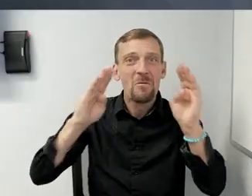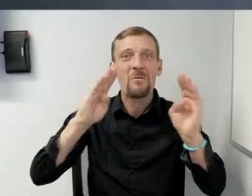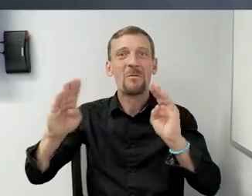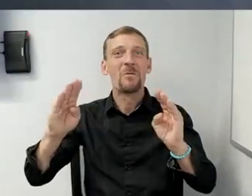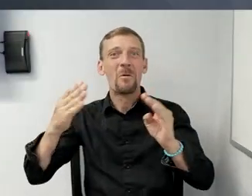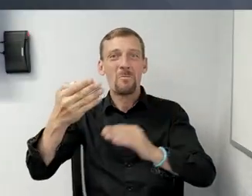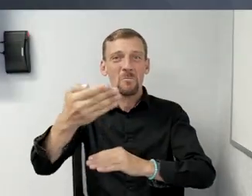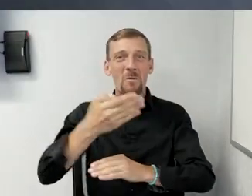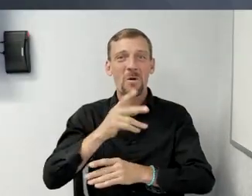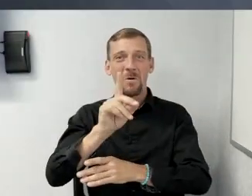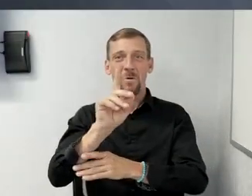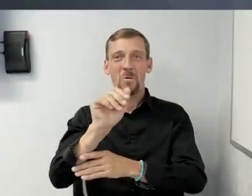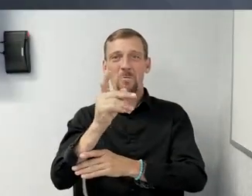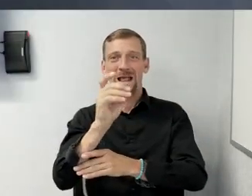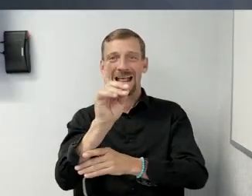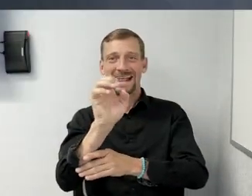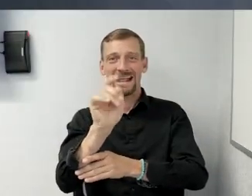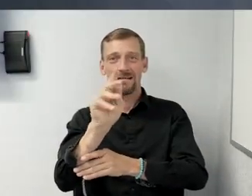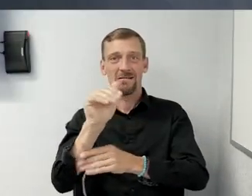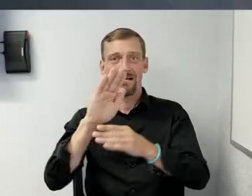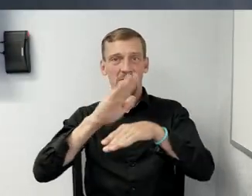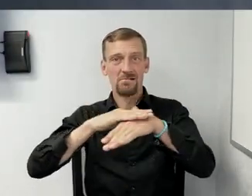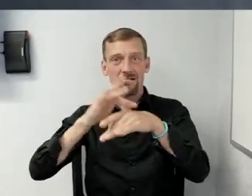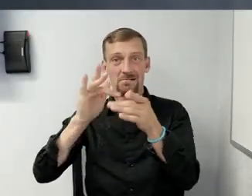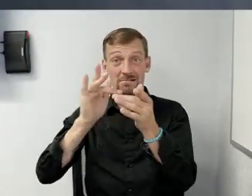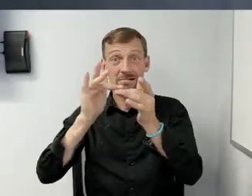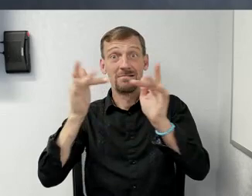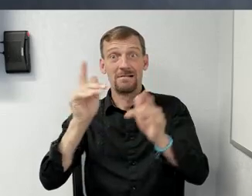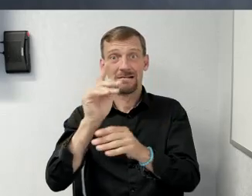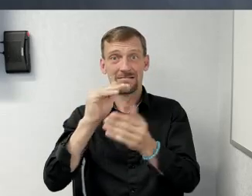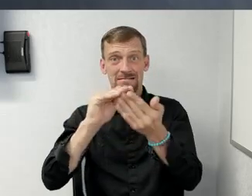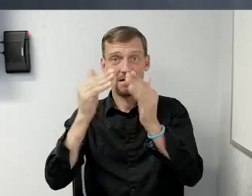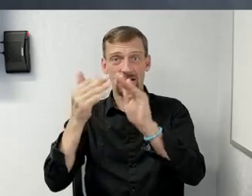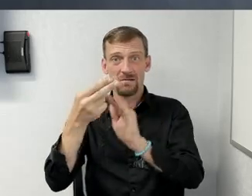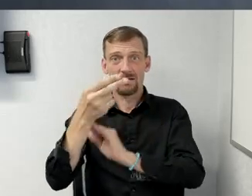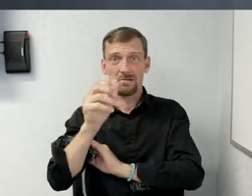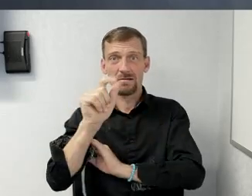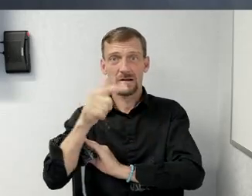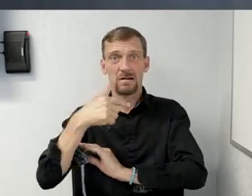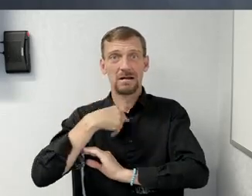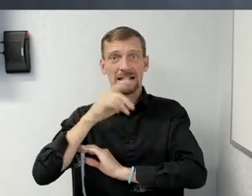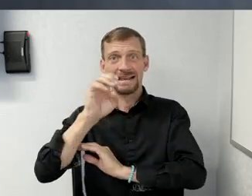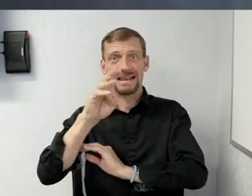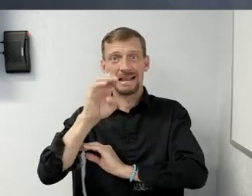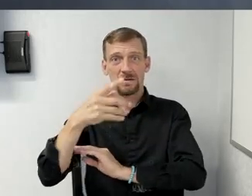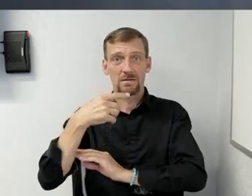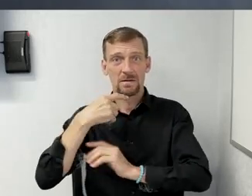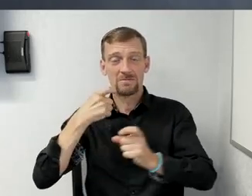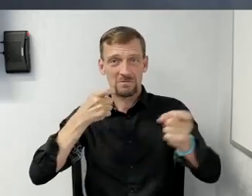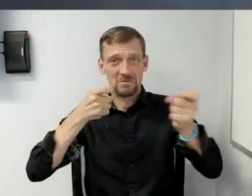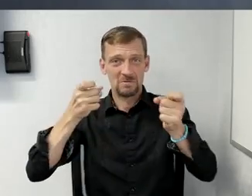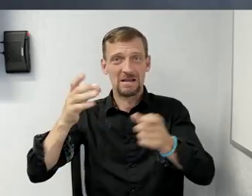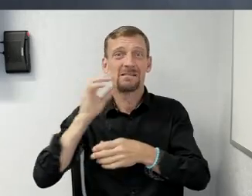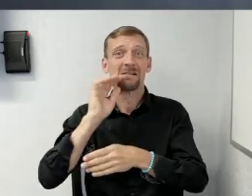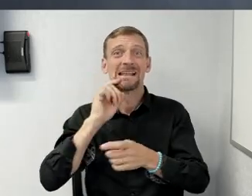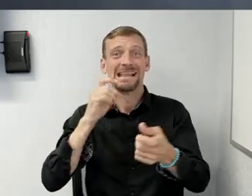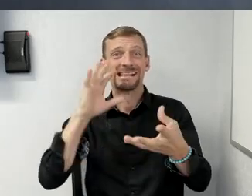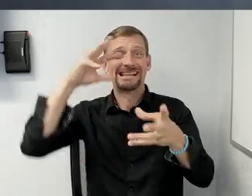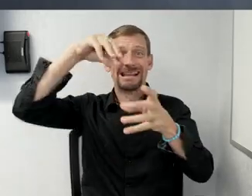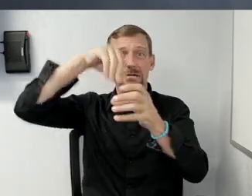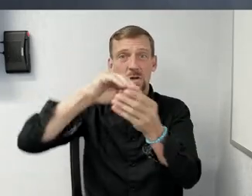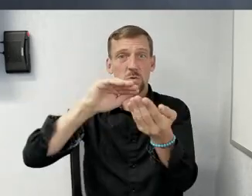and welcome to Kaweah Delta's online town hall. My name is Deborah Volison, and I'm the Director of Community Engagement here at Kaweah